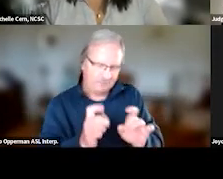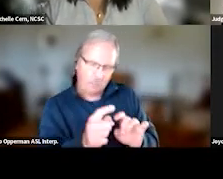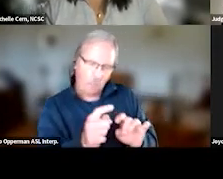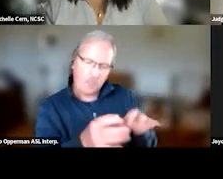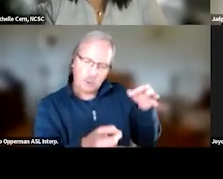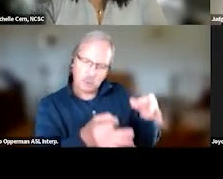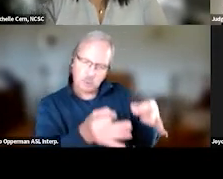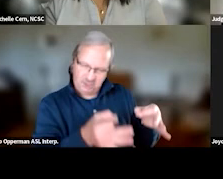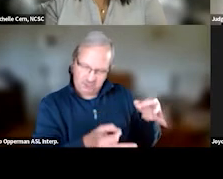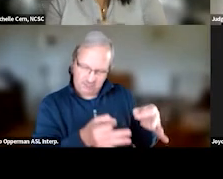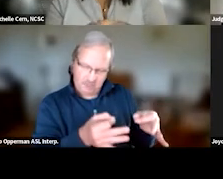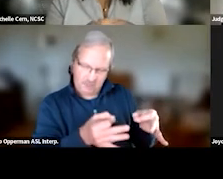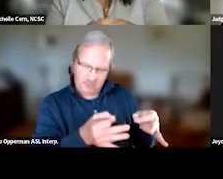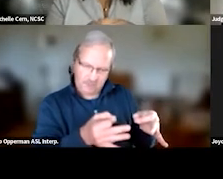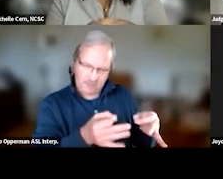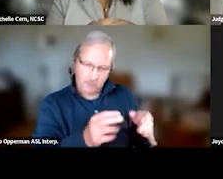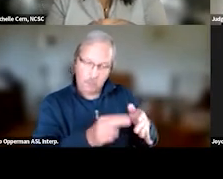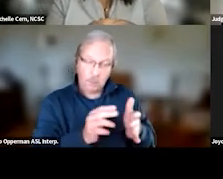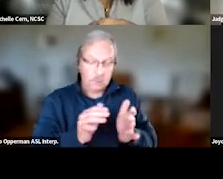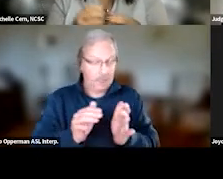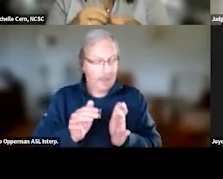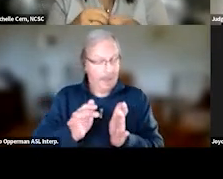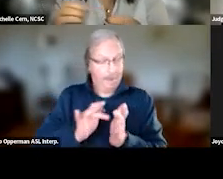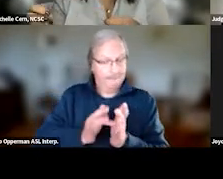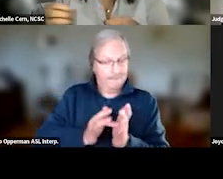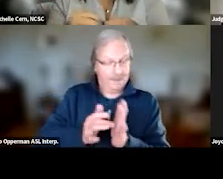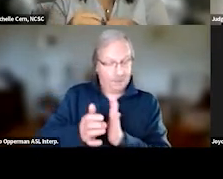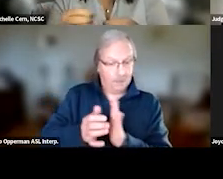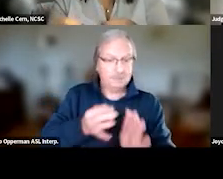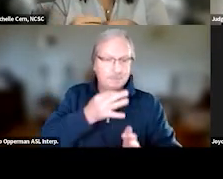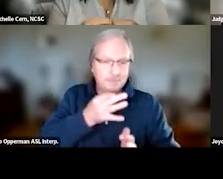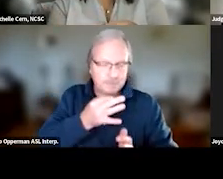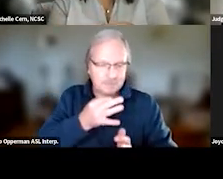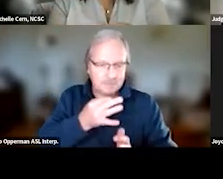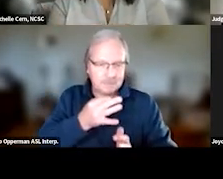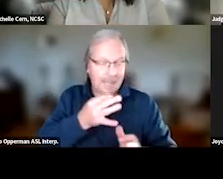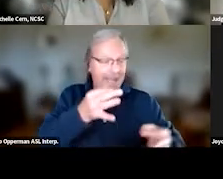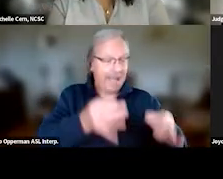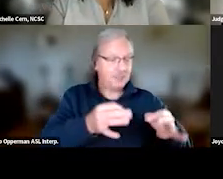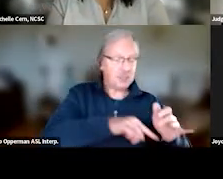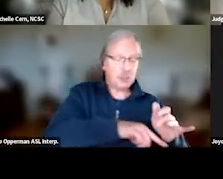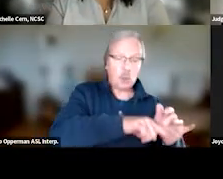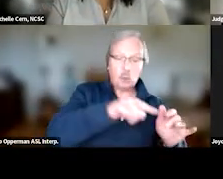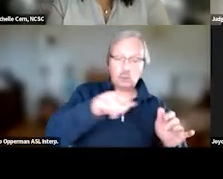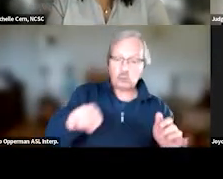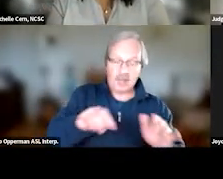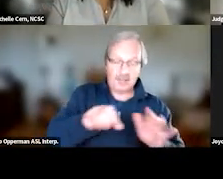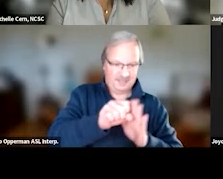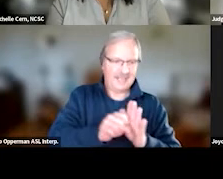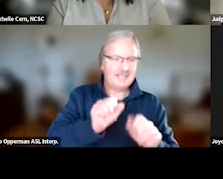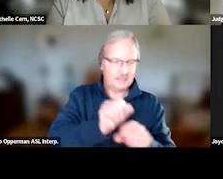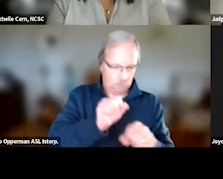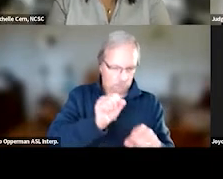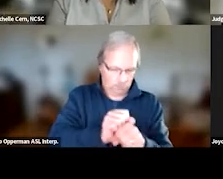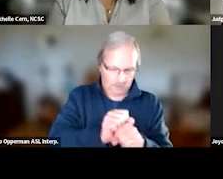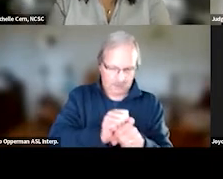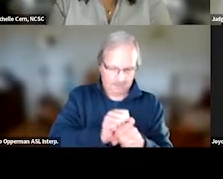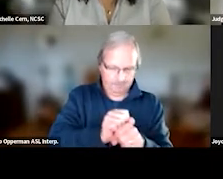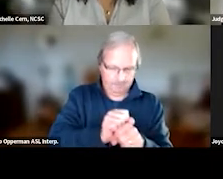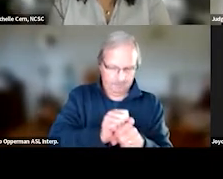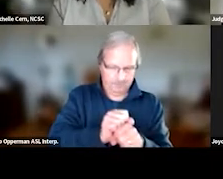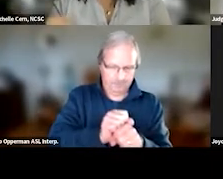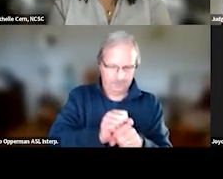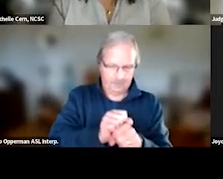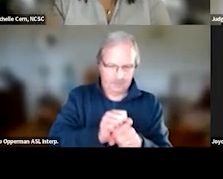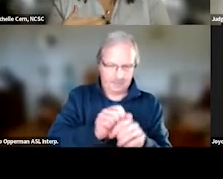in that we used medical experts as the hubs and judges across each of the states that we worked in as the spokes